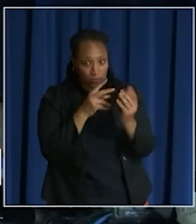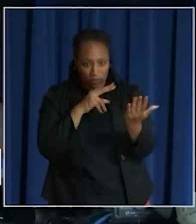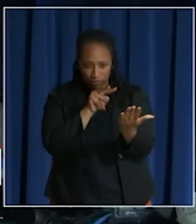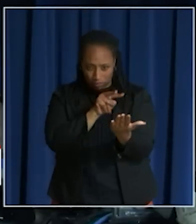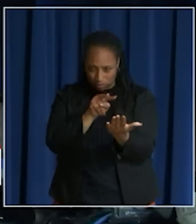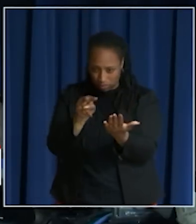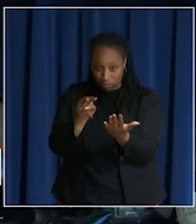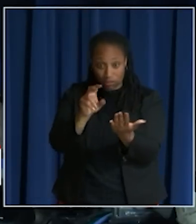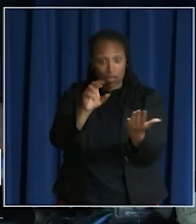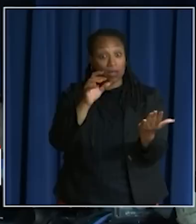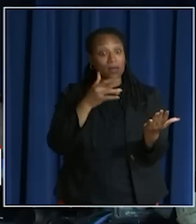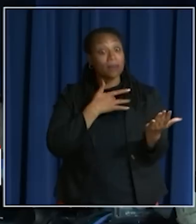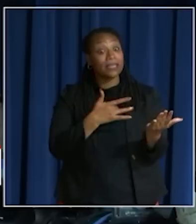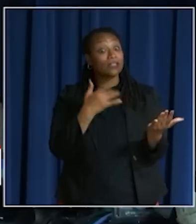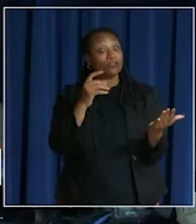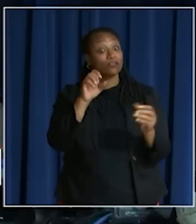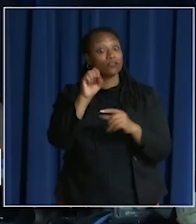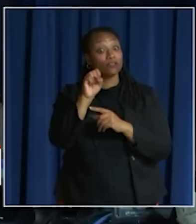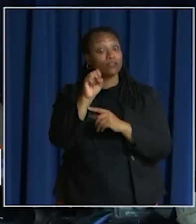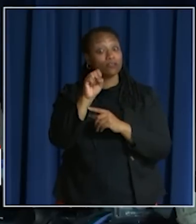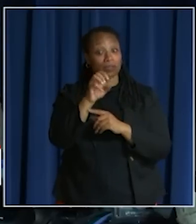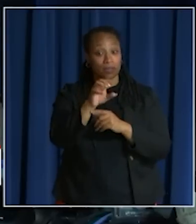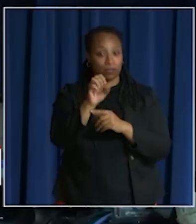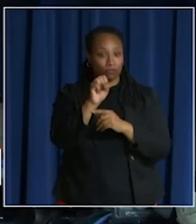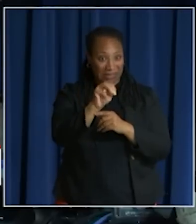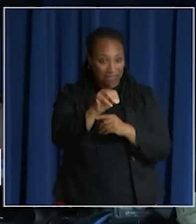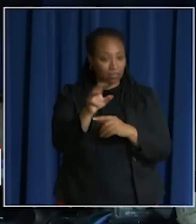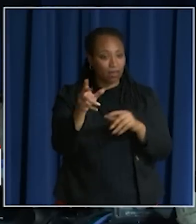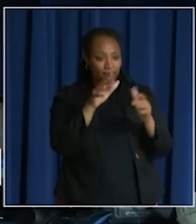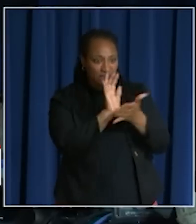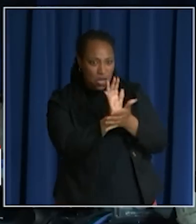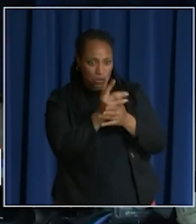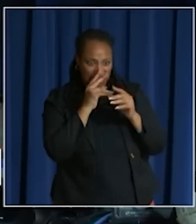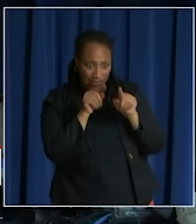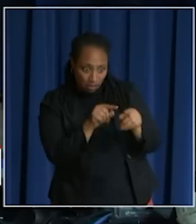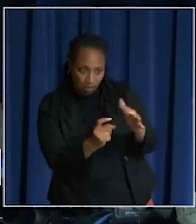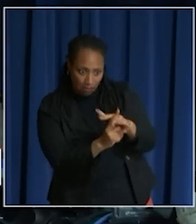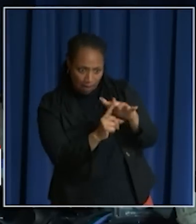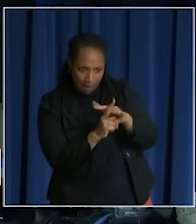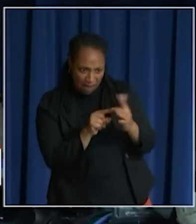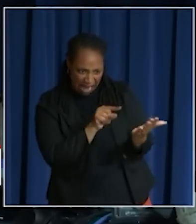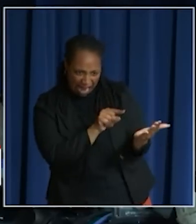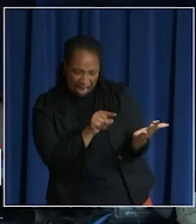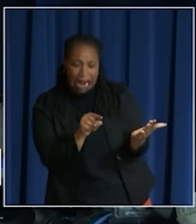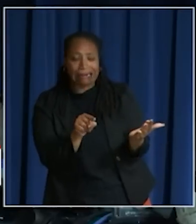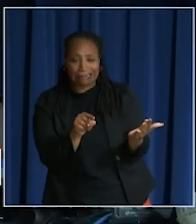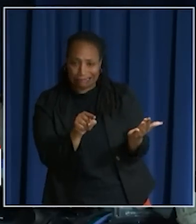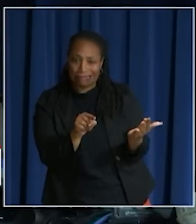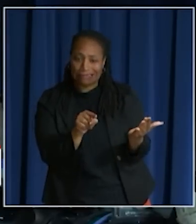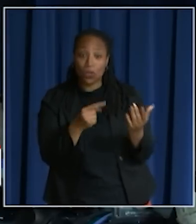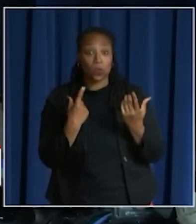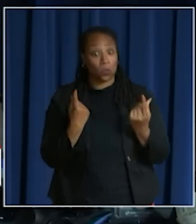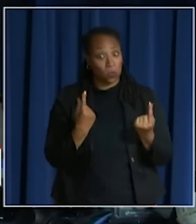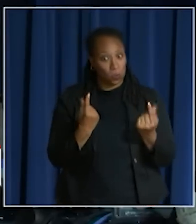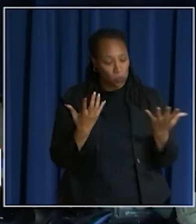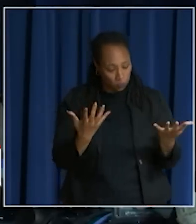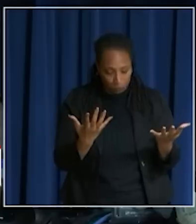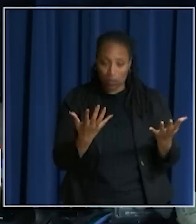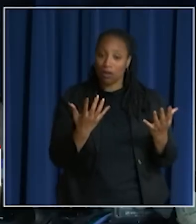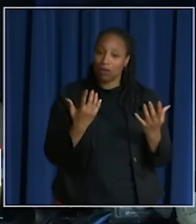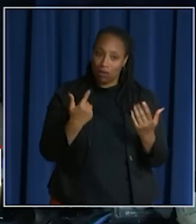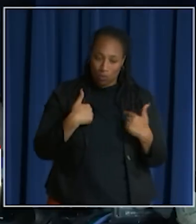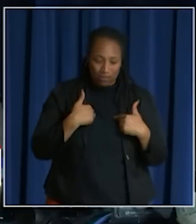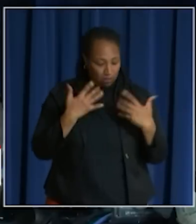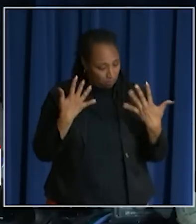We want young people to be safe in our city. We want them to be able to enjoy the activities of our city, but we're not going to tolerate that kind of